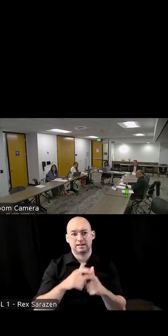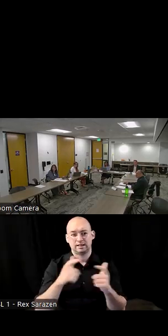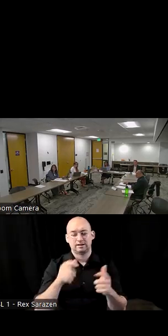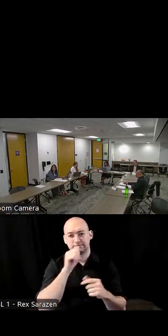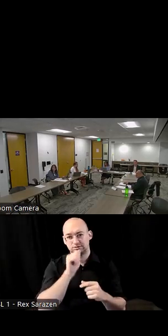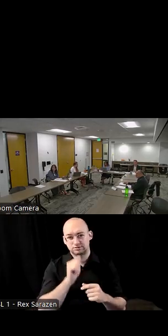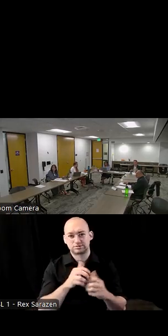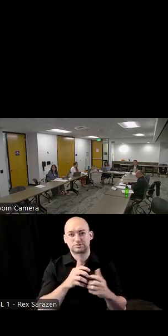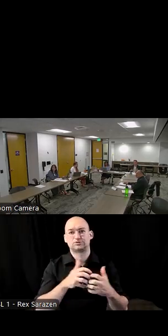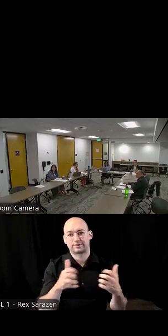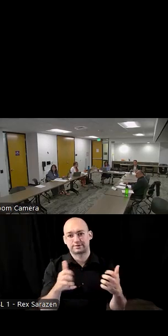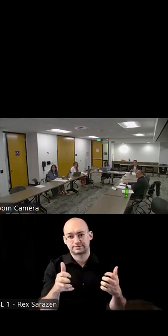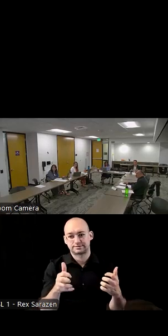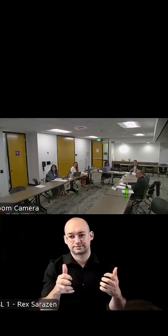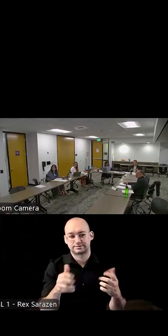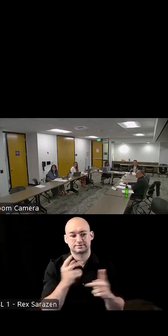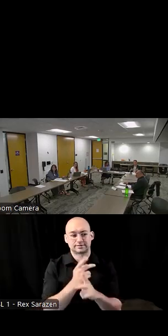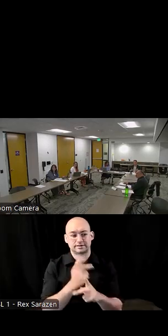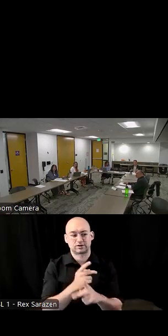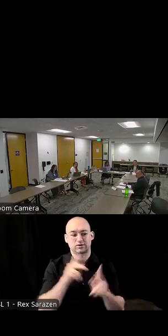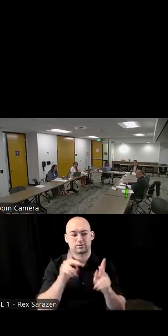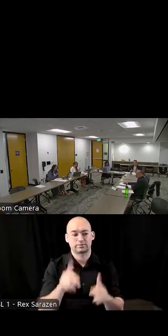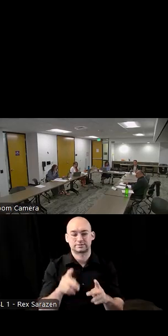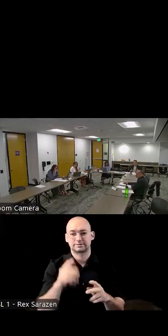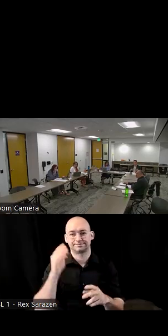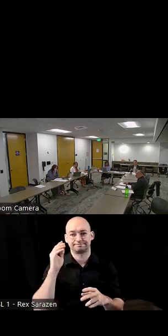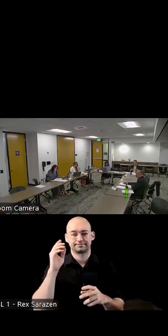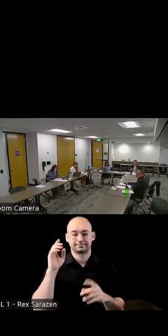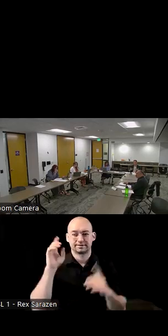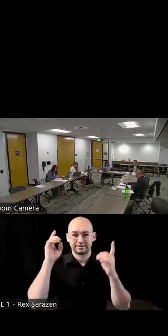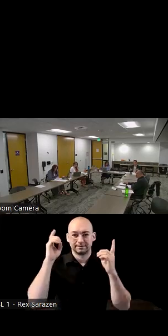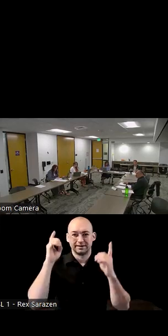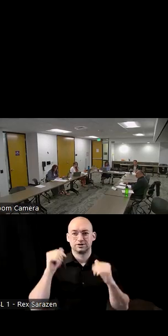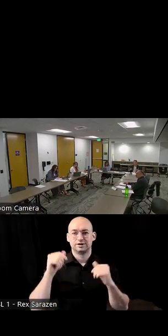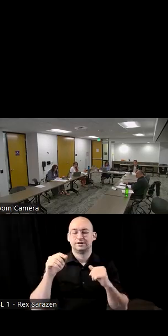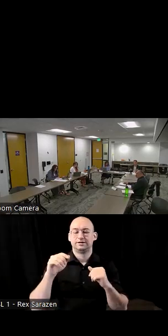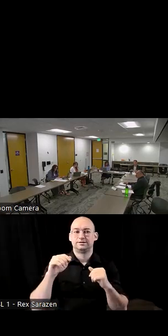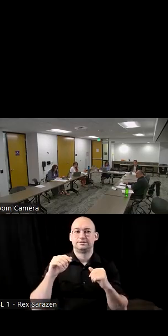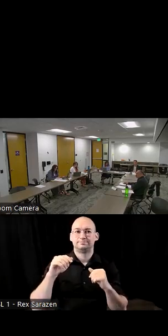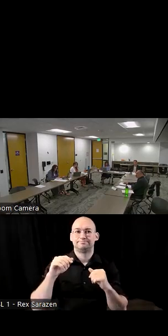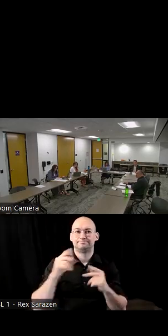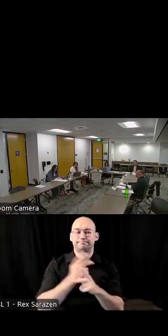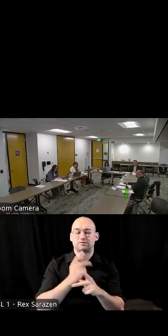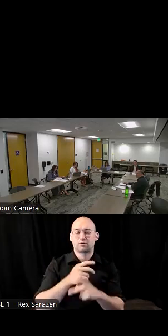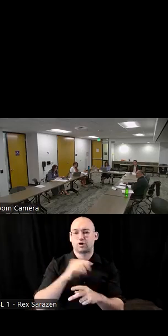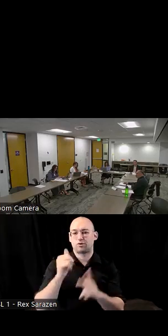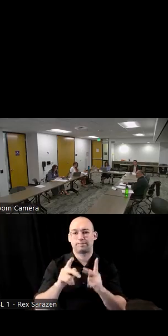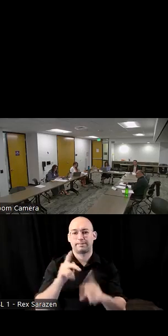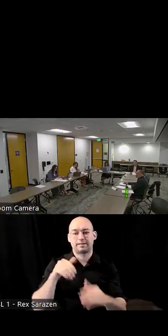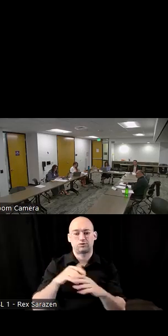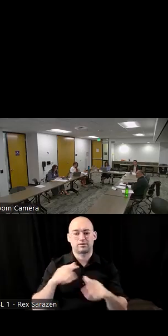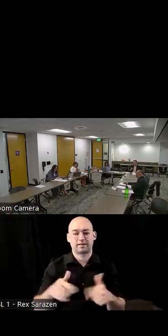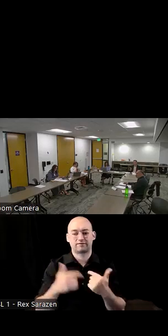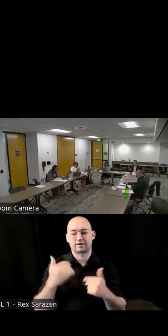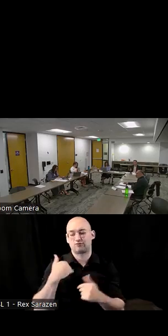and stresses, caring for somebody who may have dementia, as well as caring for like other people in your lives you may also have